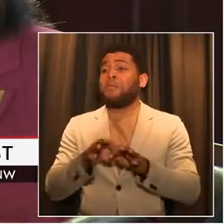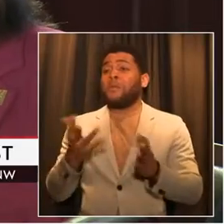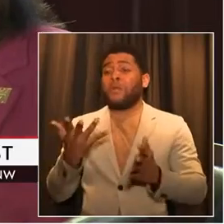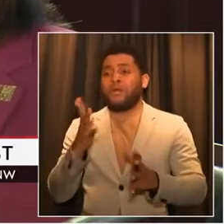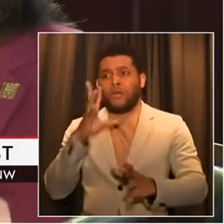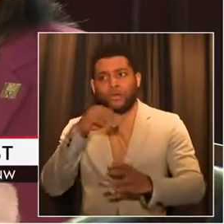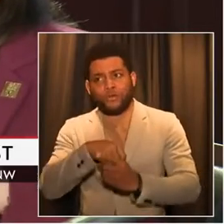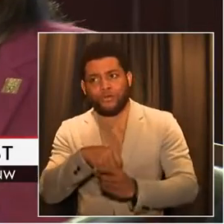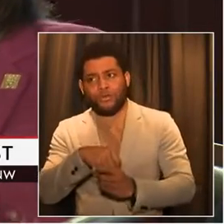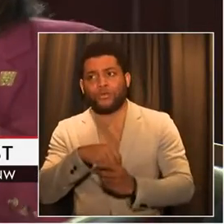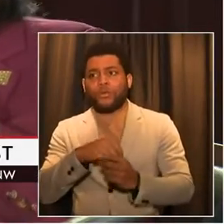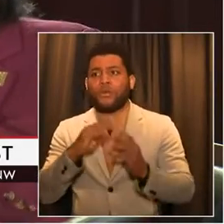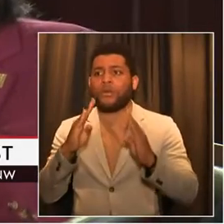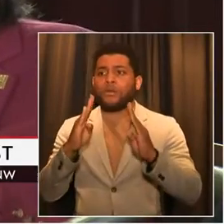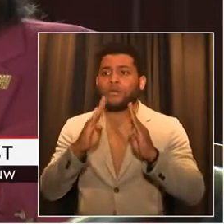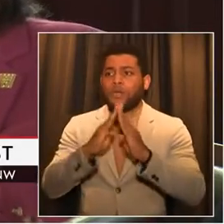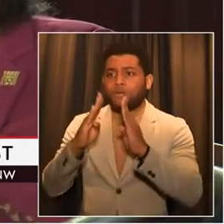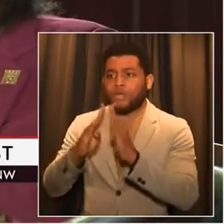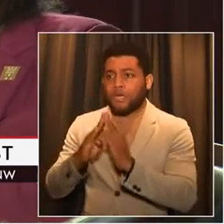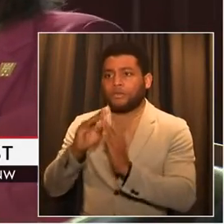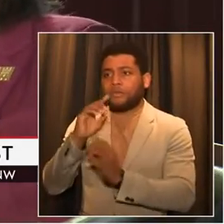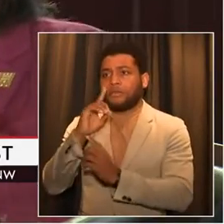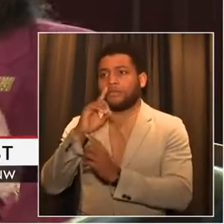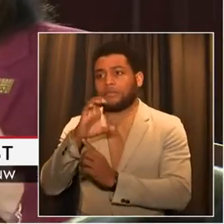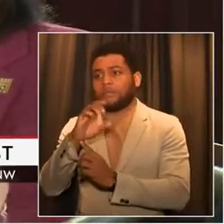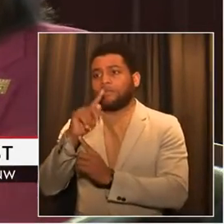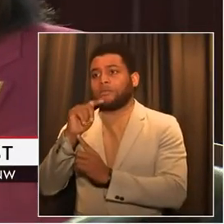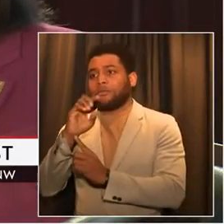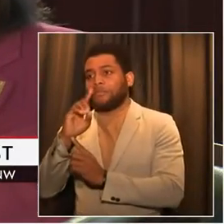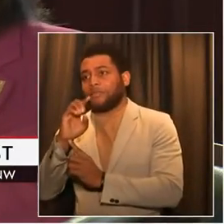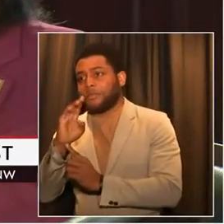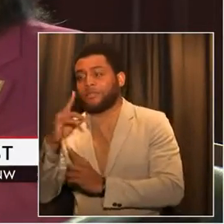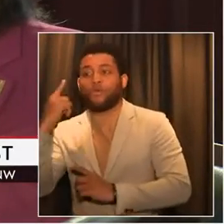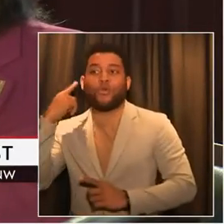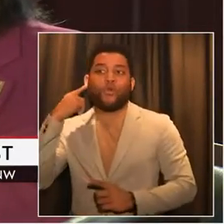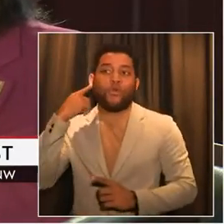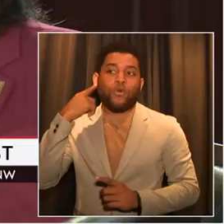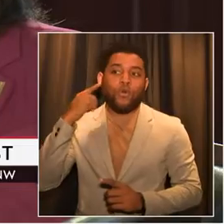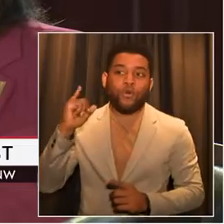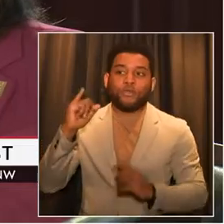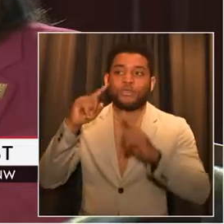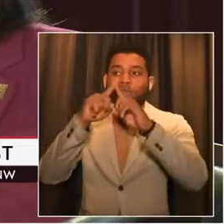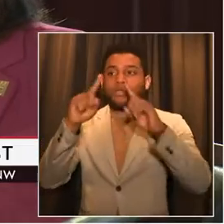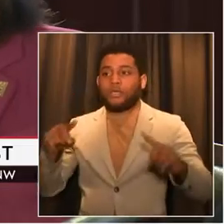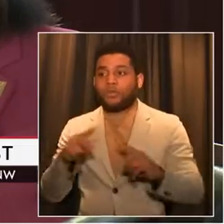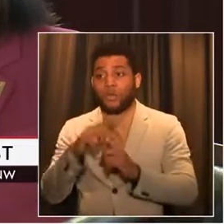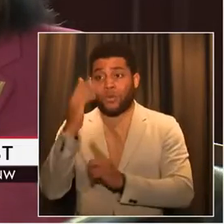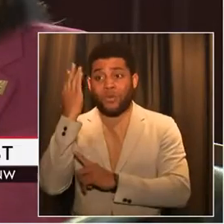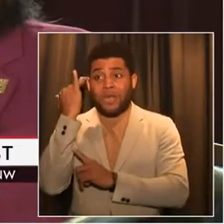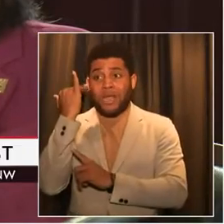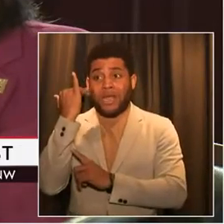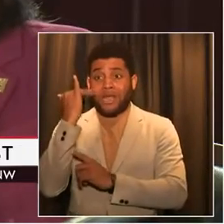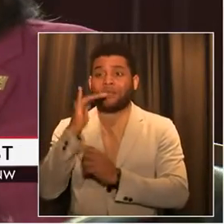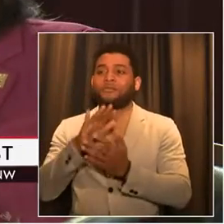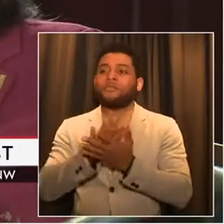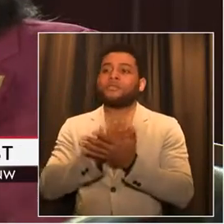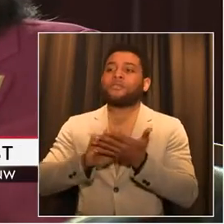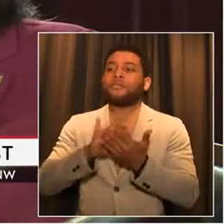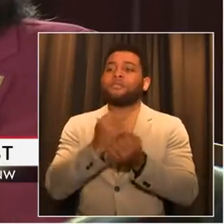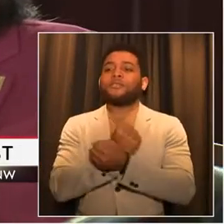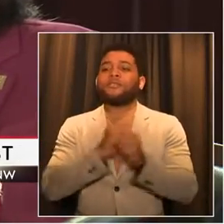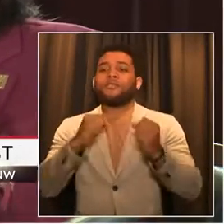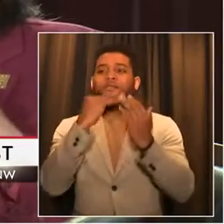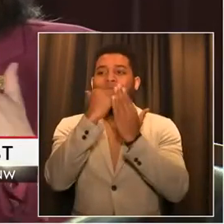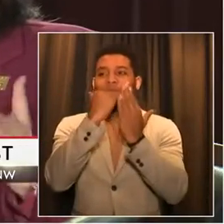Triangle bid, is because of what is a clean and safe agenda, and so